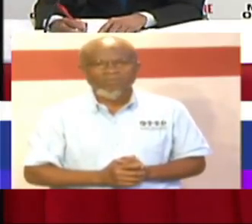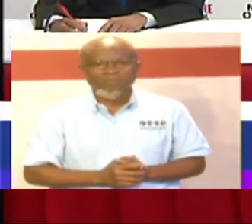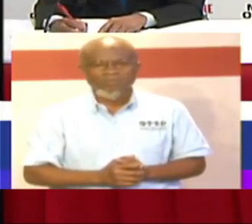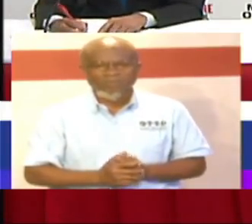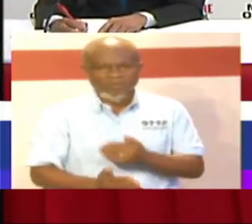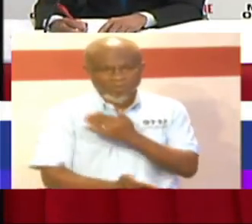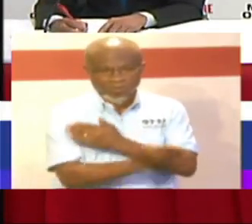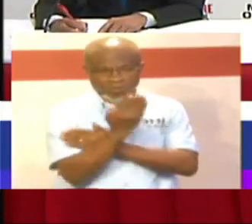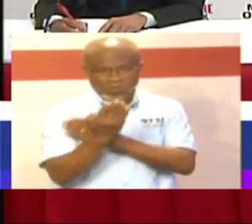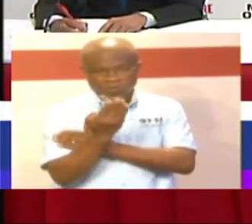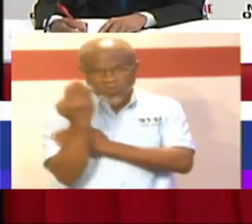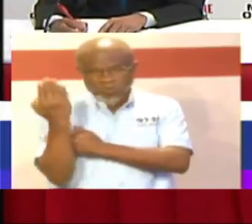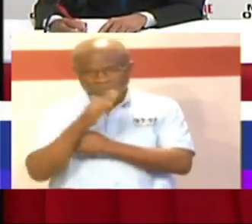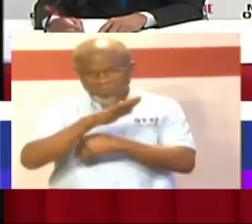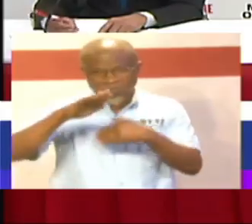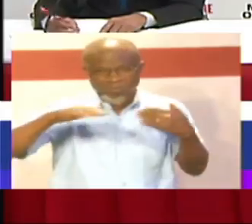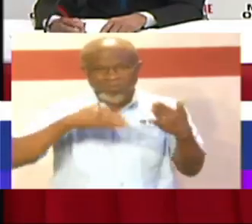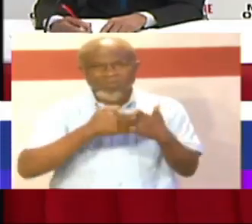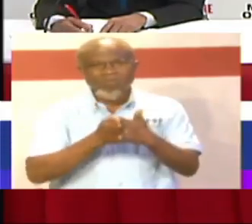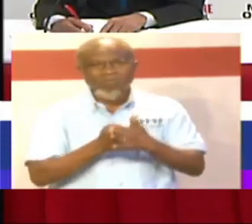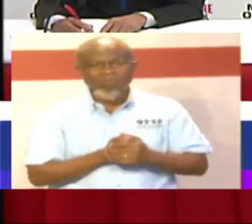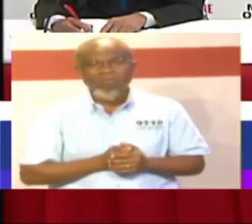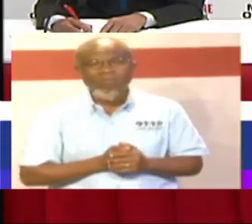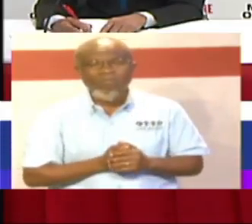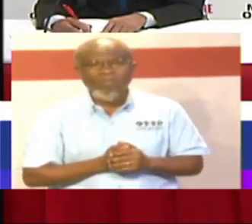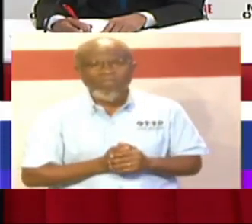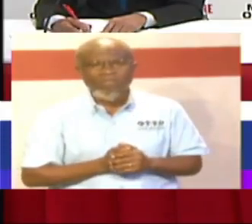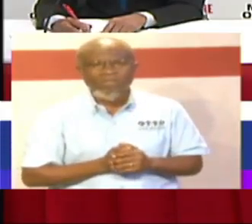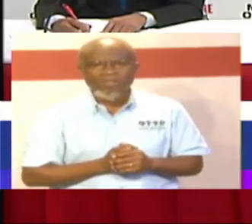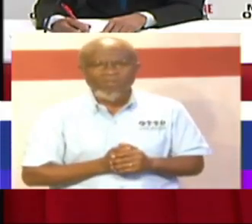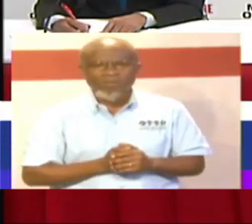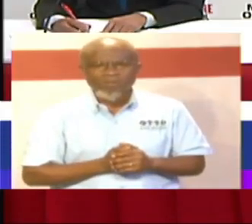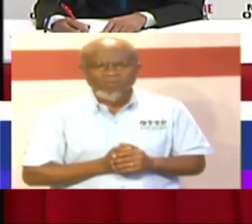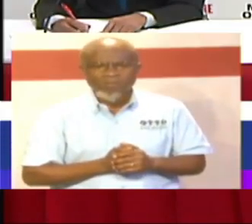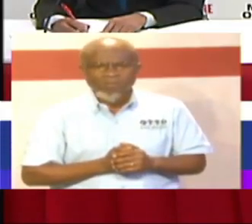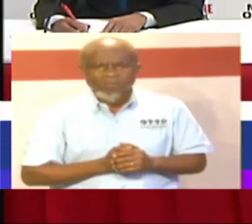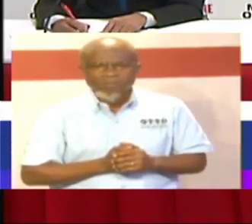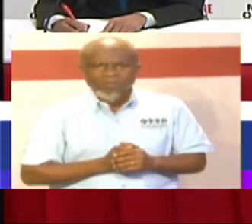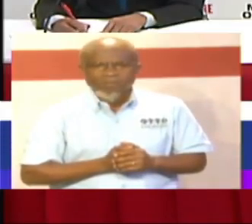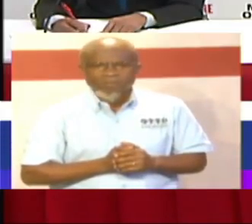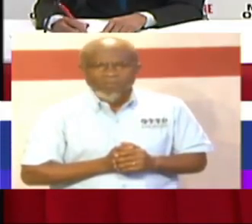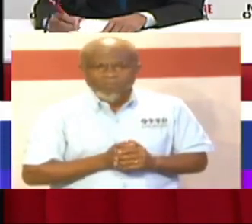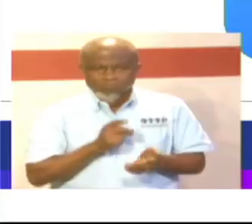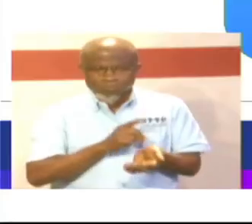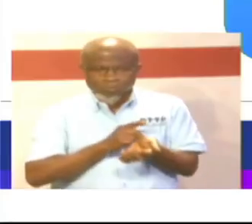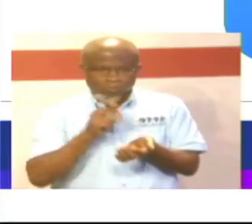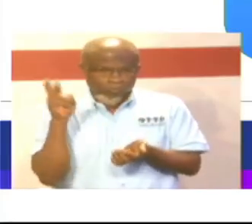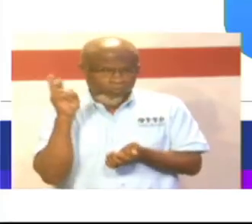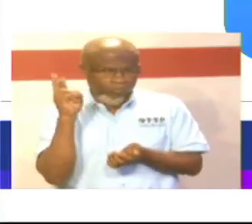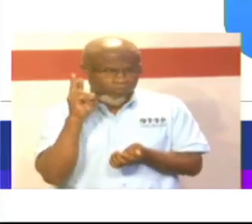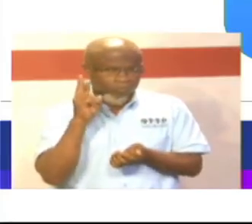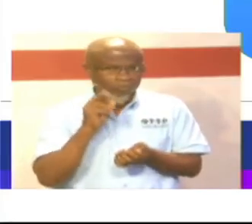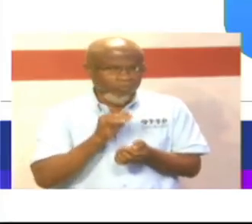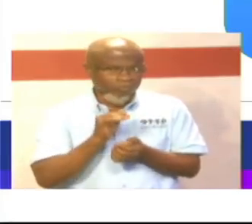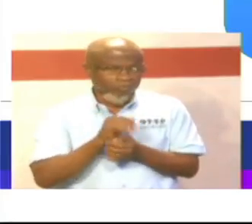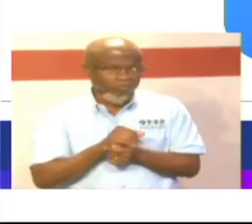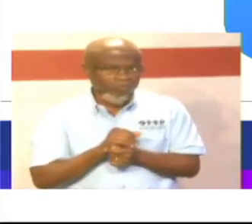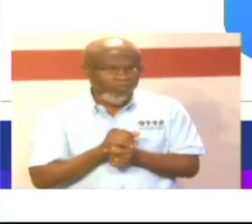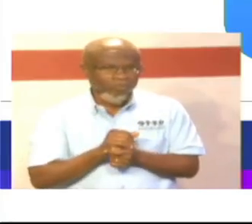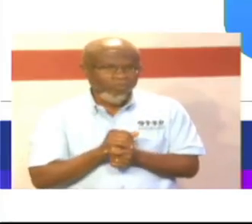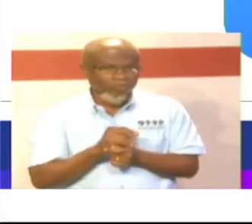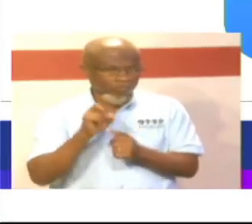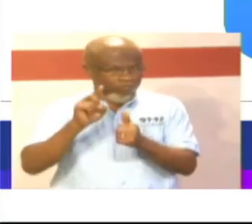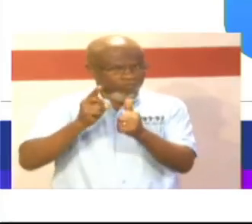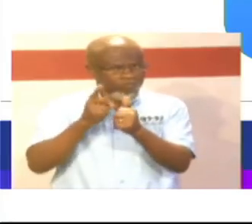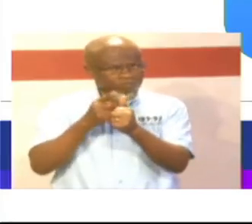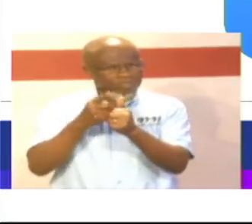Good morning, everyone. Rihanna Mackenzie here from Newsday. My two questions this morning are for Dr. Richards. My first